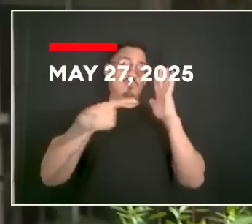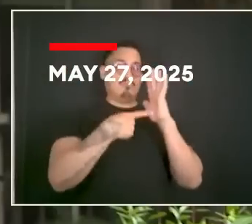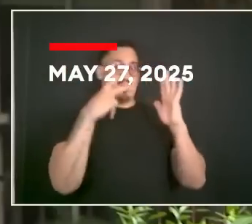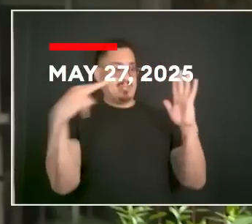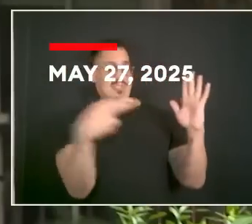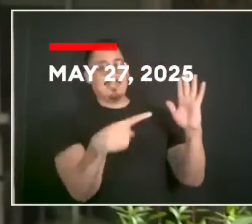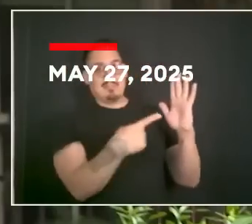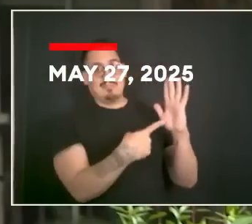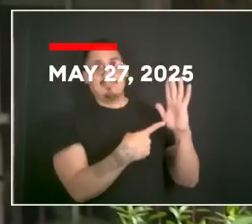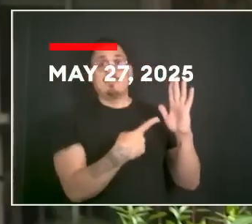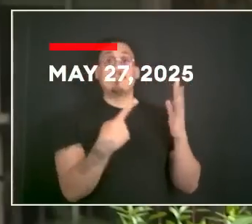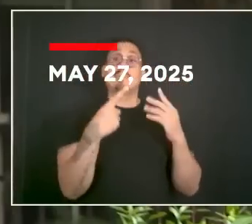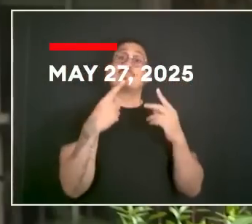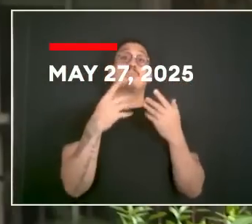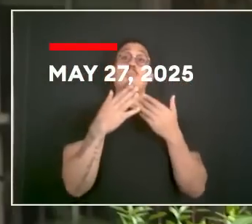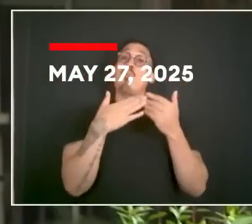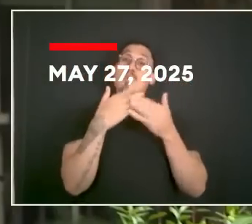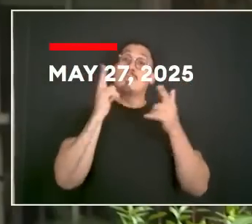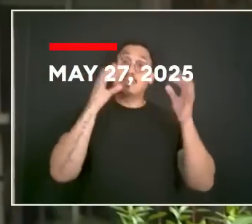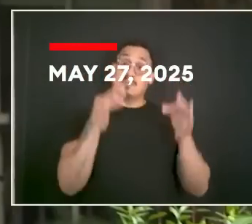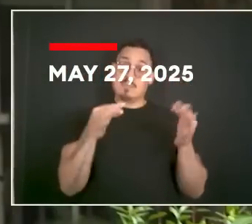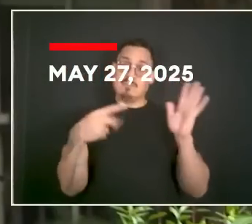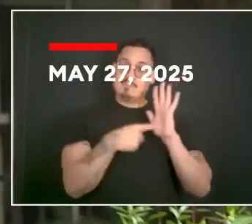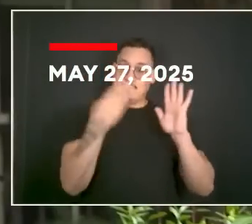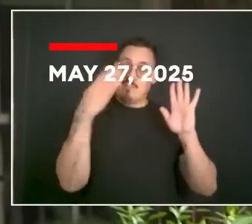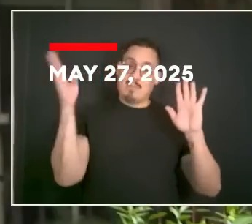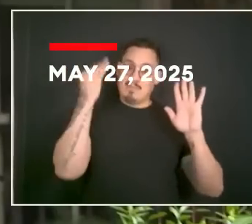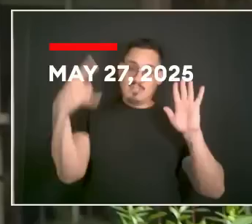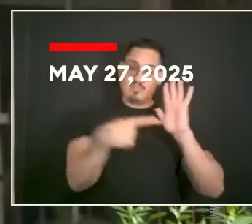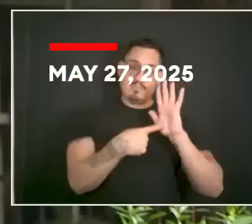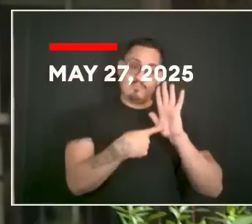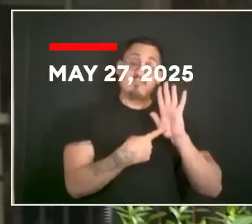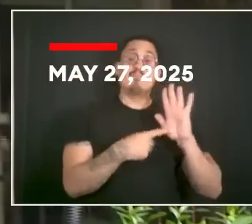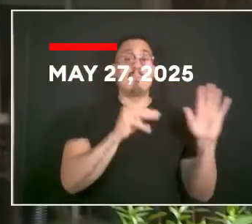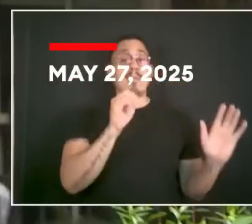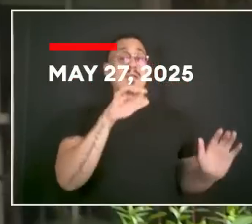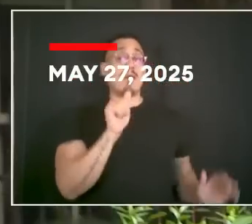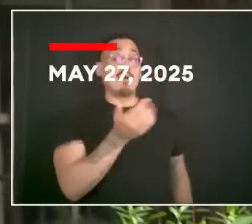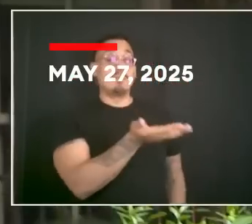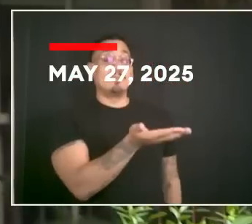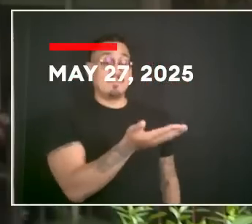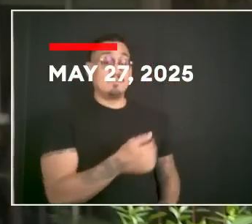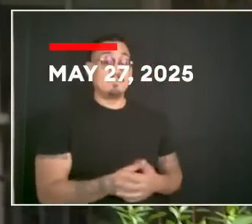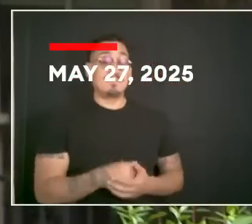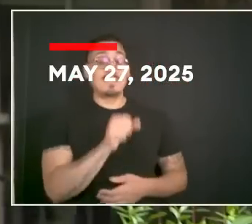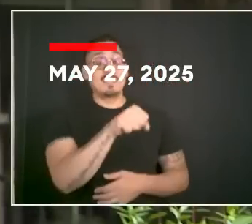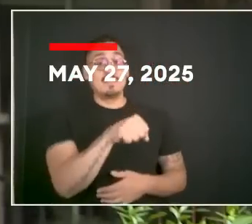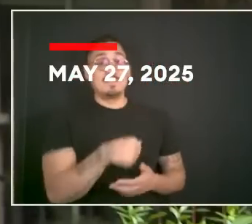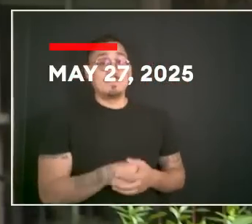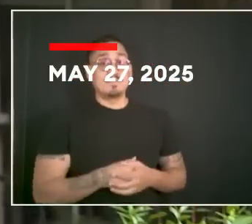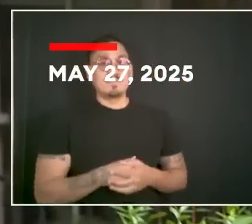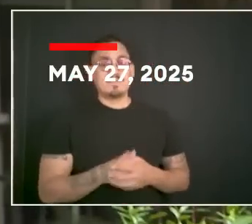determined, they put out a public schedule. Hello, Mr. Mayor. Monica. Mr. Mayor, I have two questions. Yes. The first one, I would like to